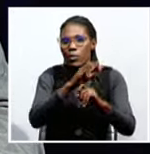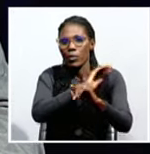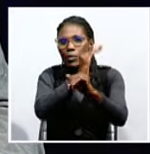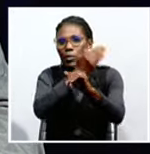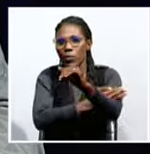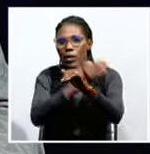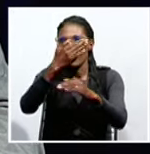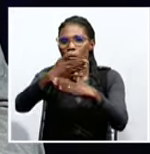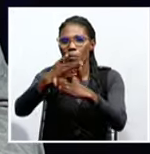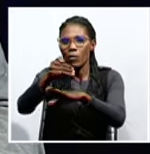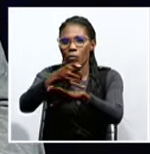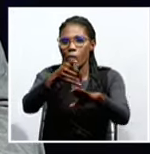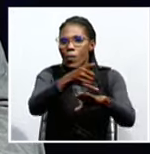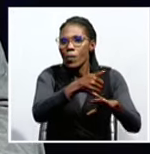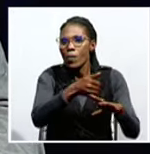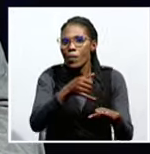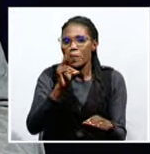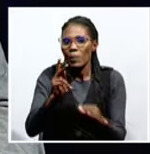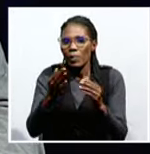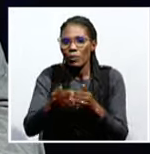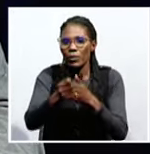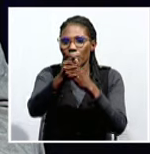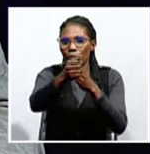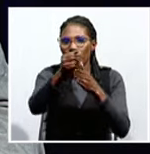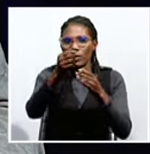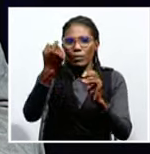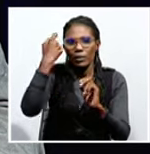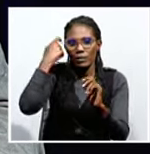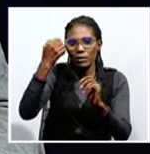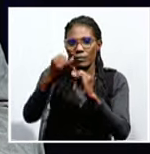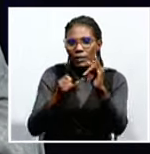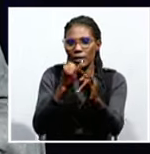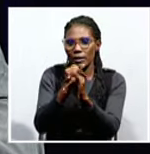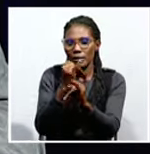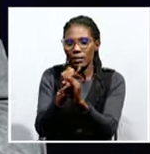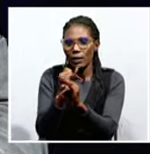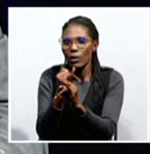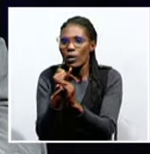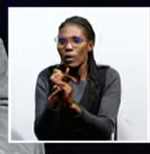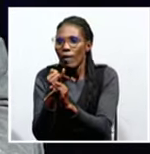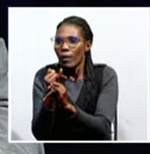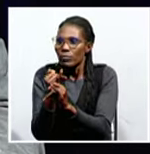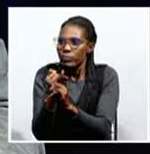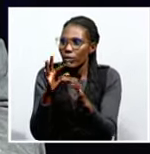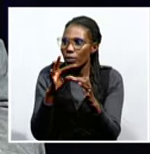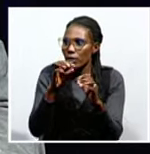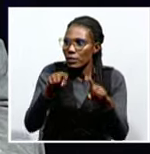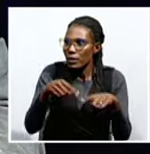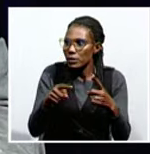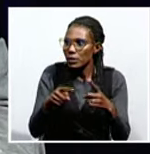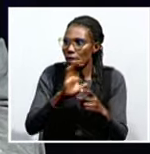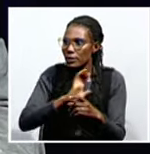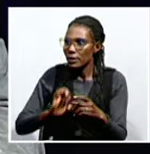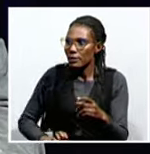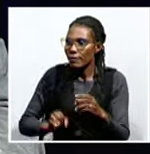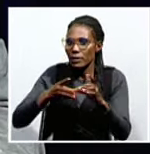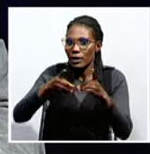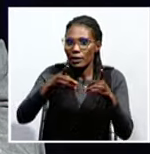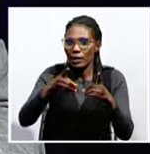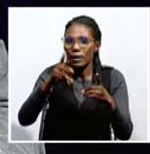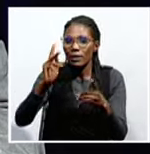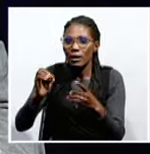diplomat, and of course also has headed the Ministry of International Relations and Cooperation in the capacity as executive director. She played a key